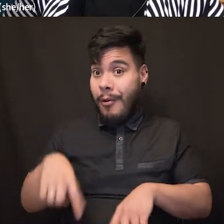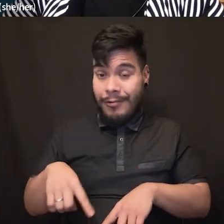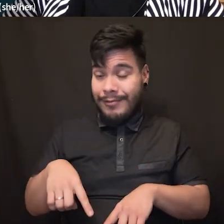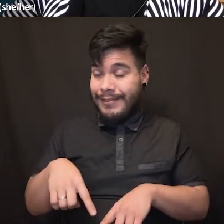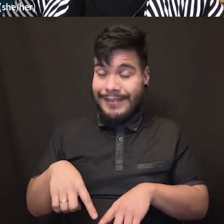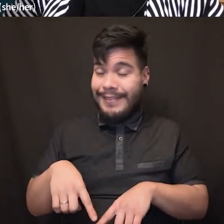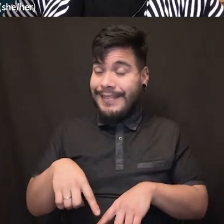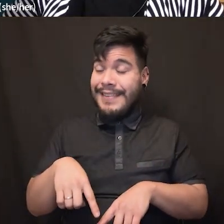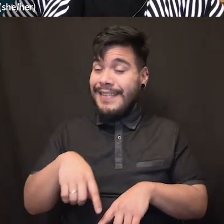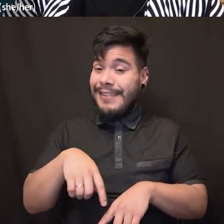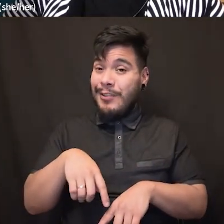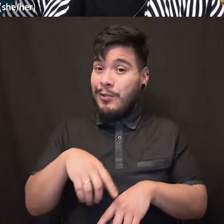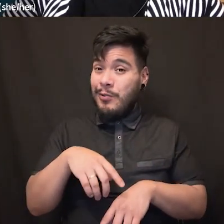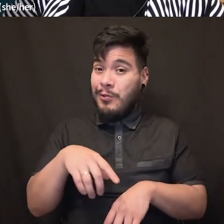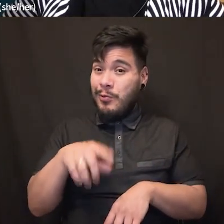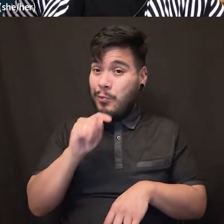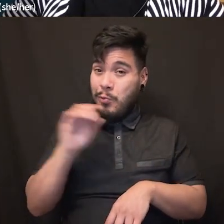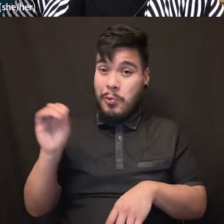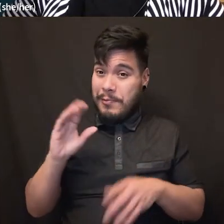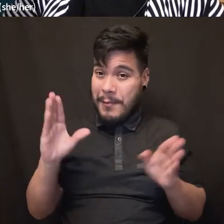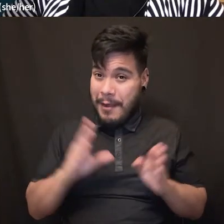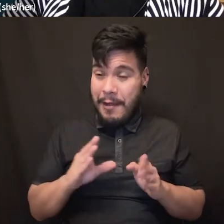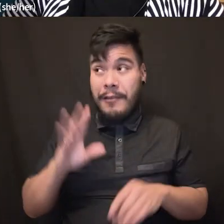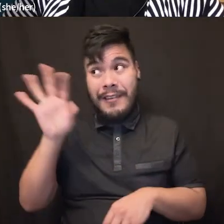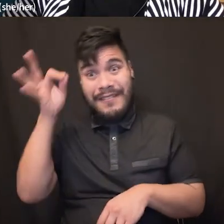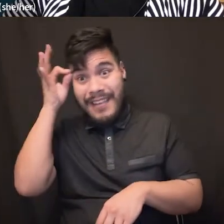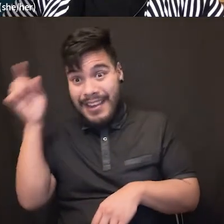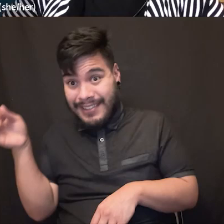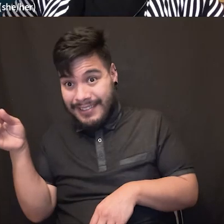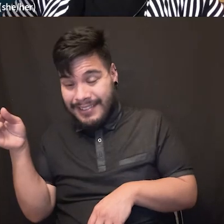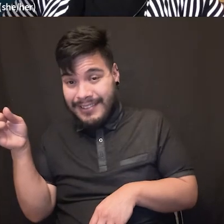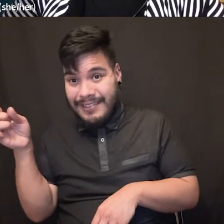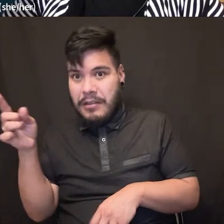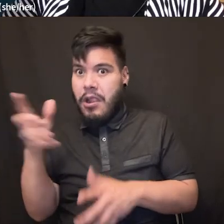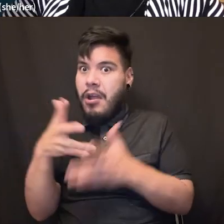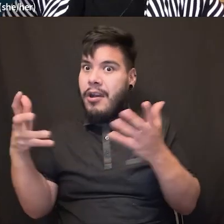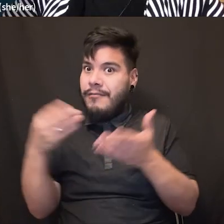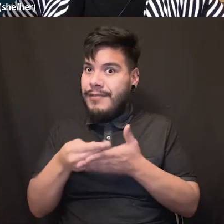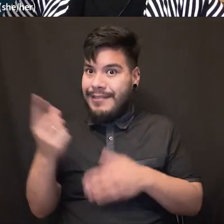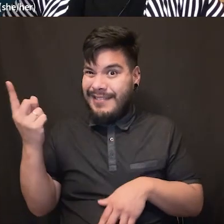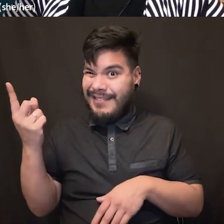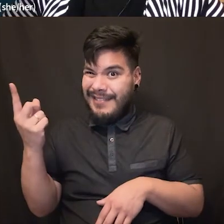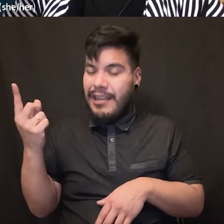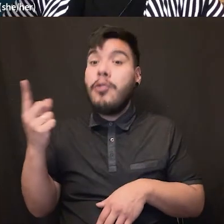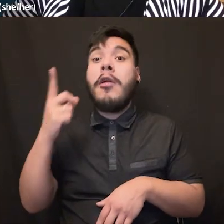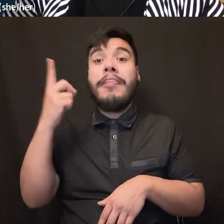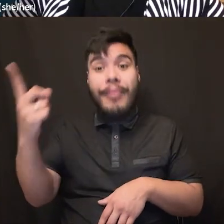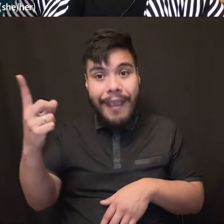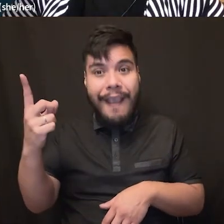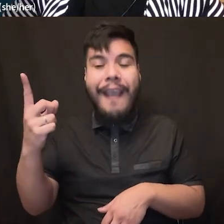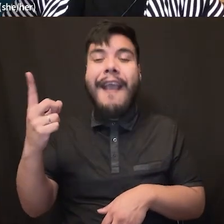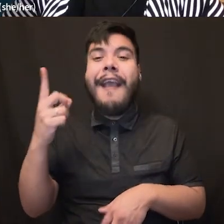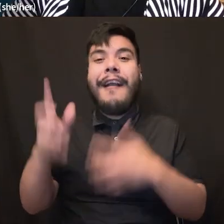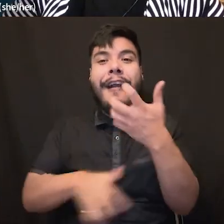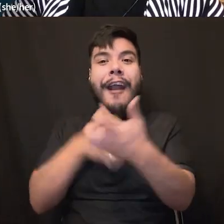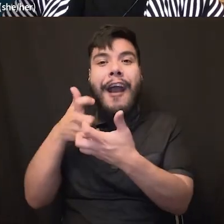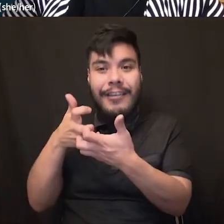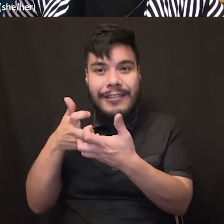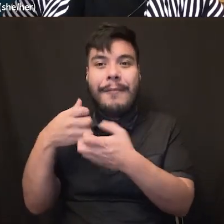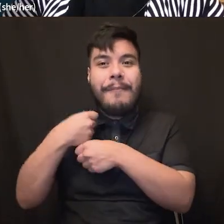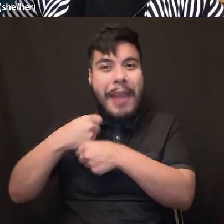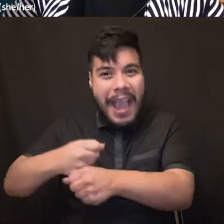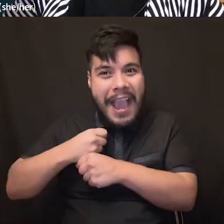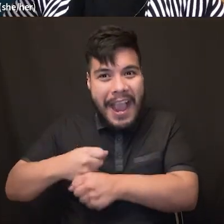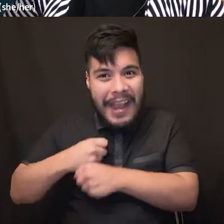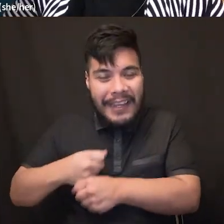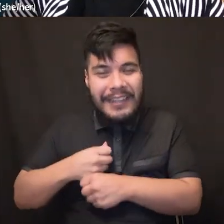So this is for FedEx, so they had a lot of money. They custom made me a matador costume overnight.